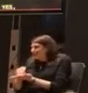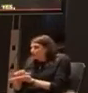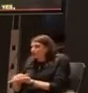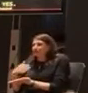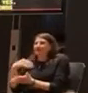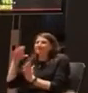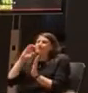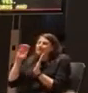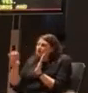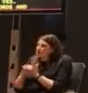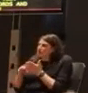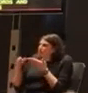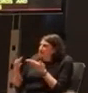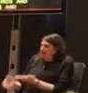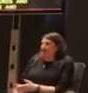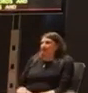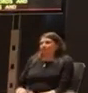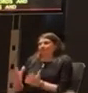and